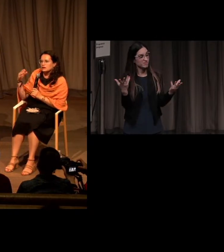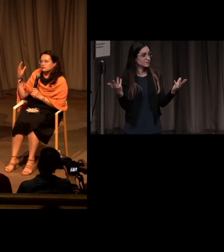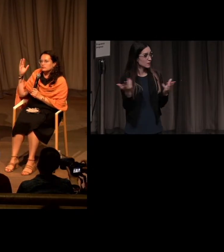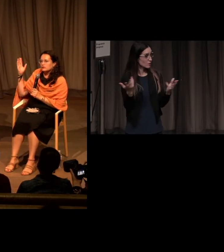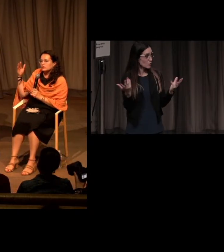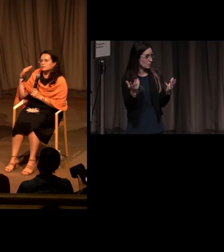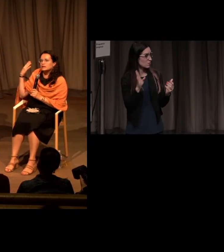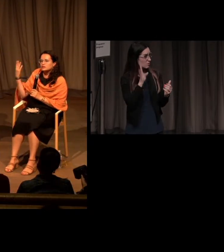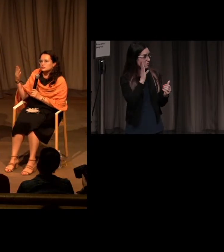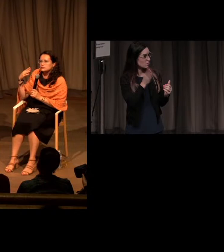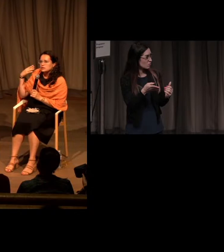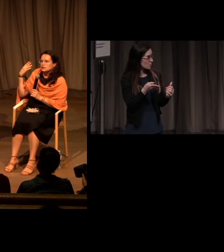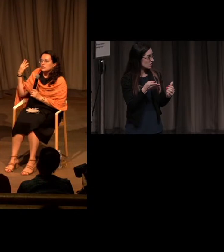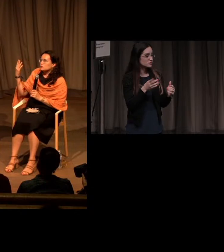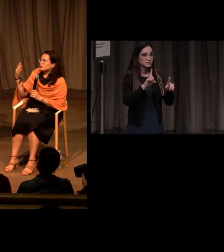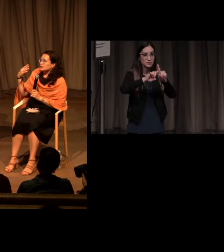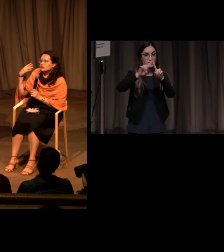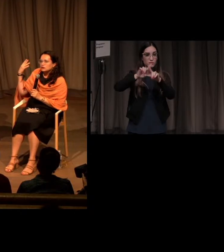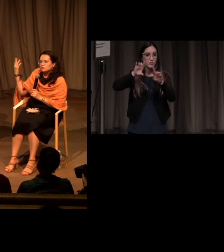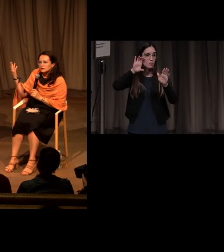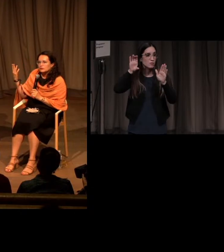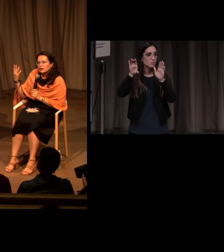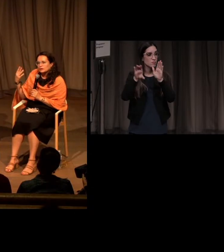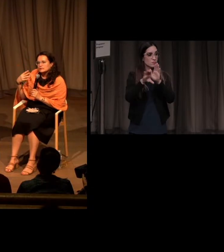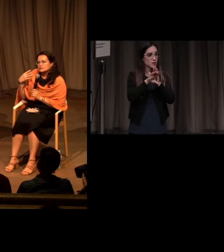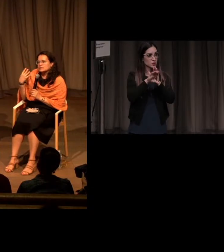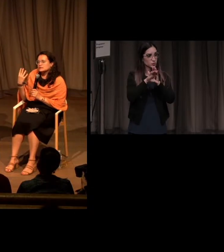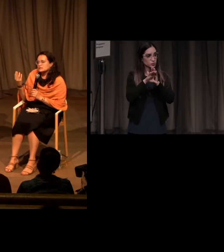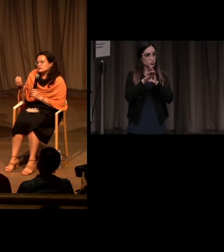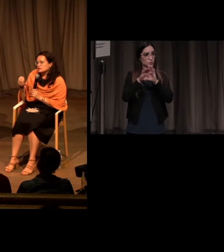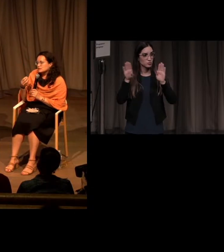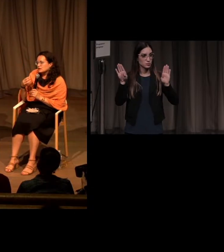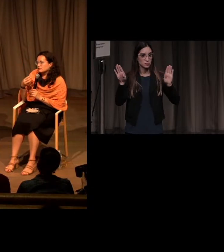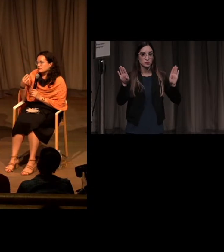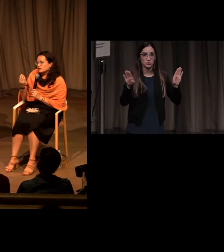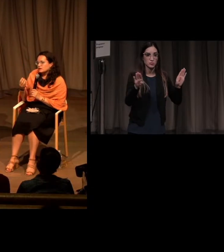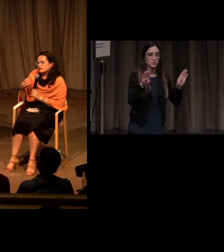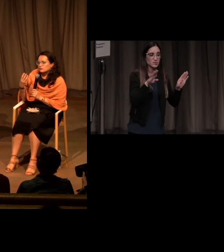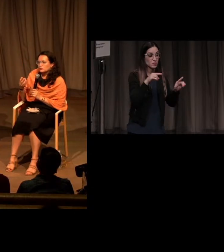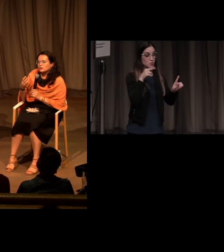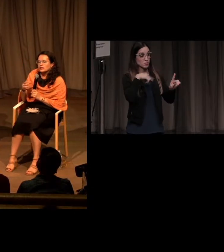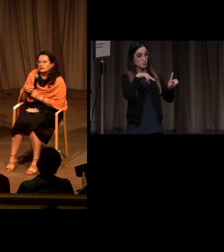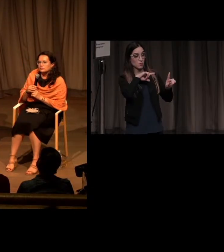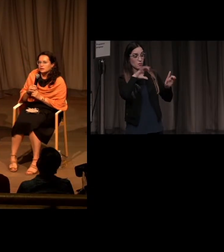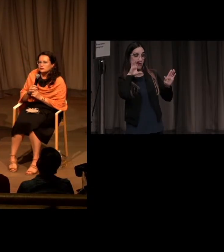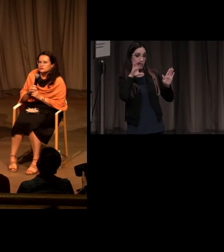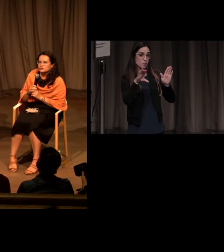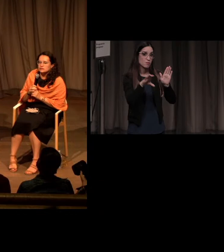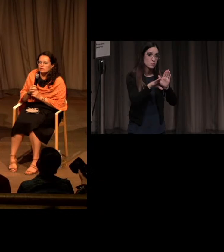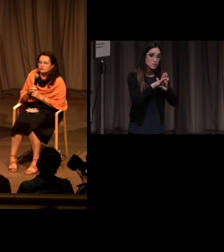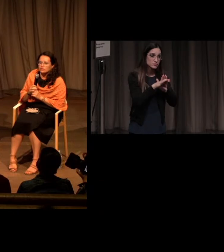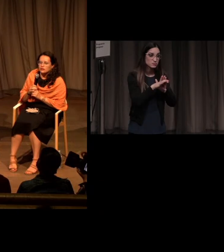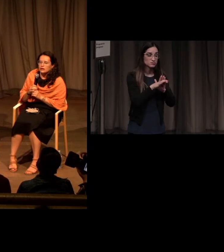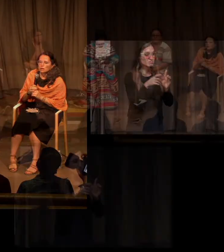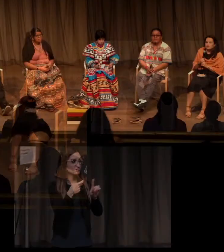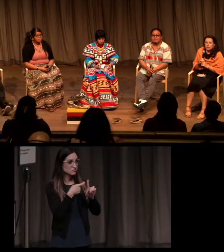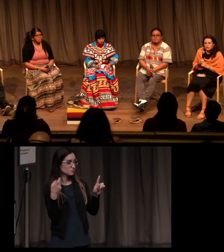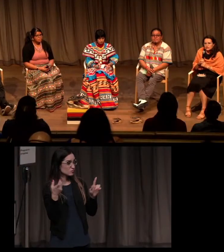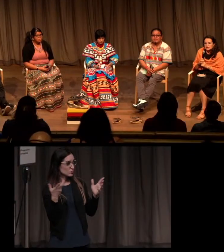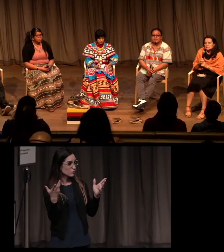a set of pictures running and looping around us. It's a series of grouping of pictures